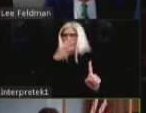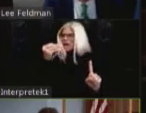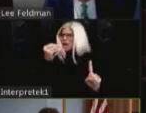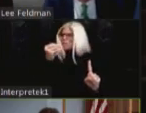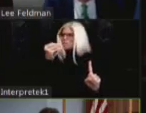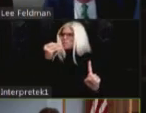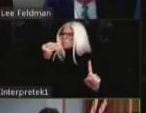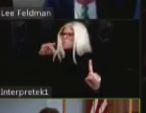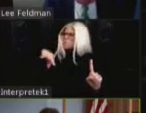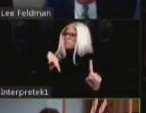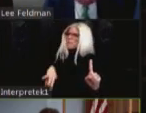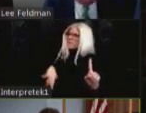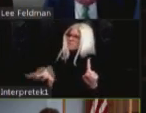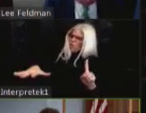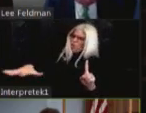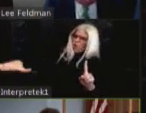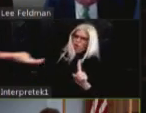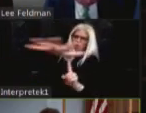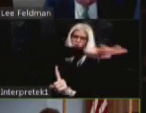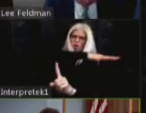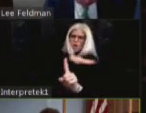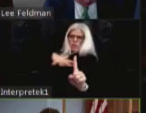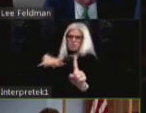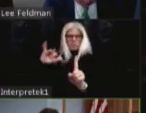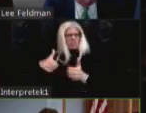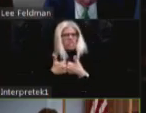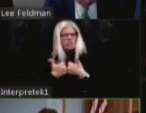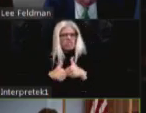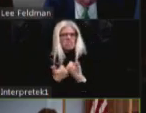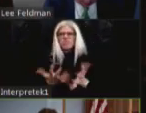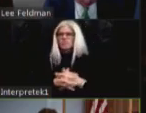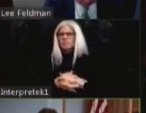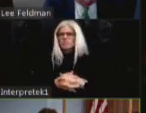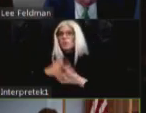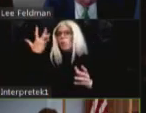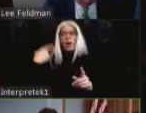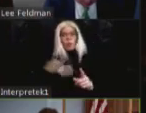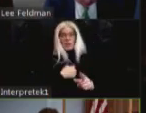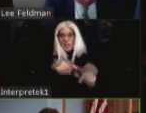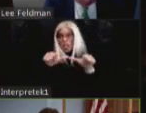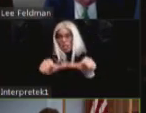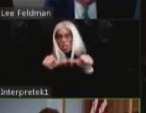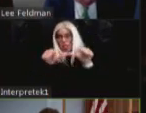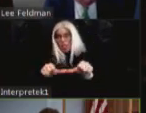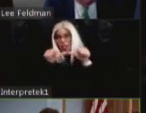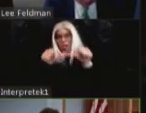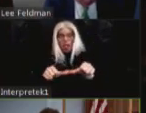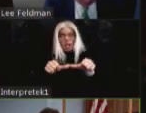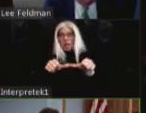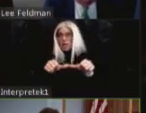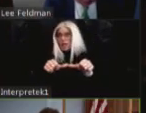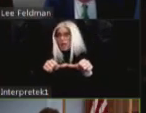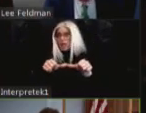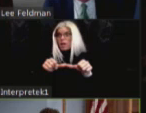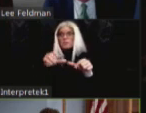all? And I think that's the challenge, because we cannot continue to put our code enforcement people in